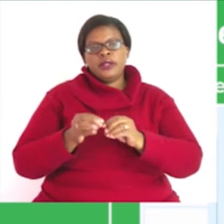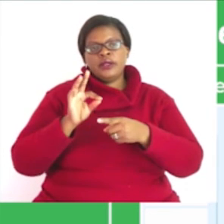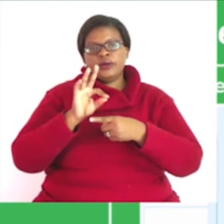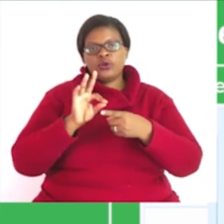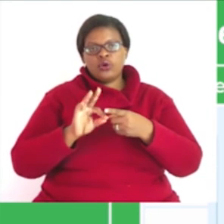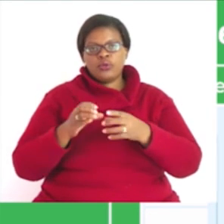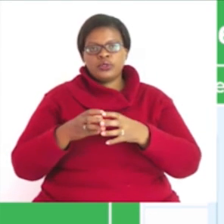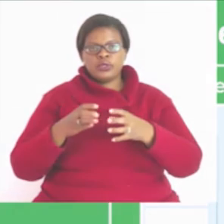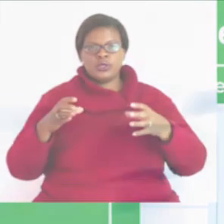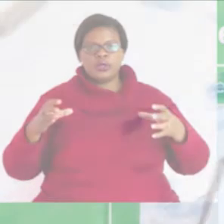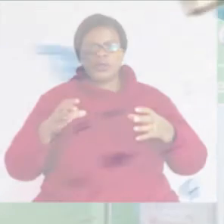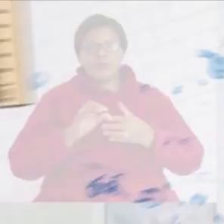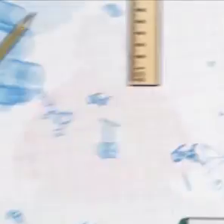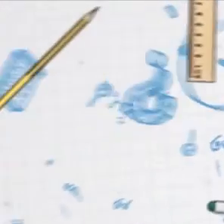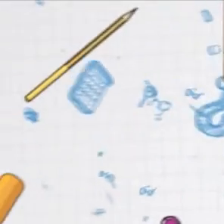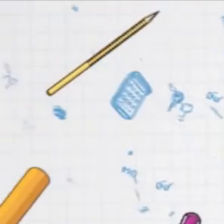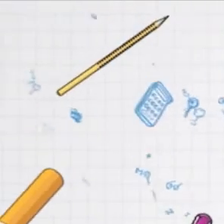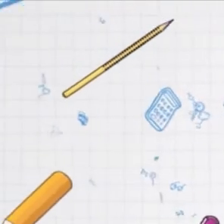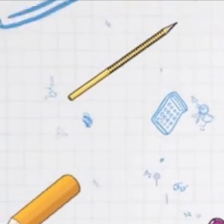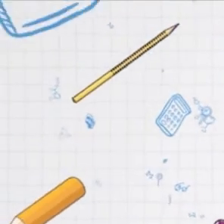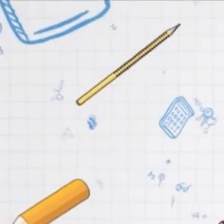composite numbers.